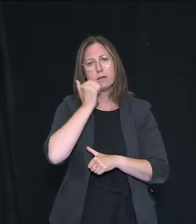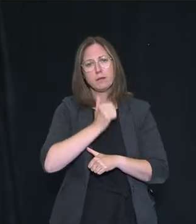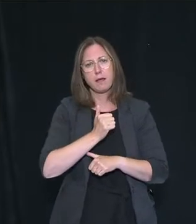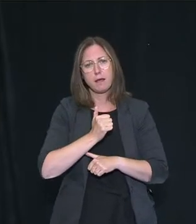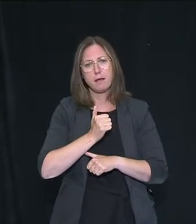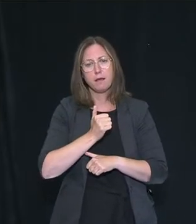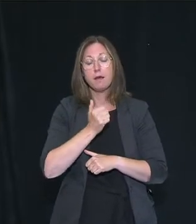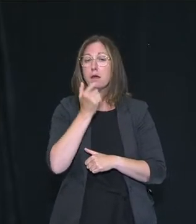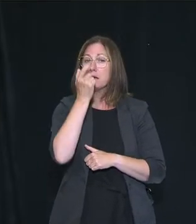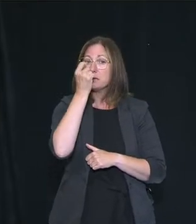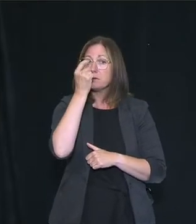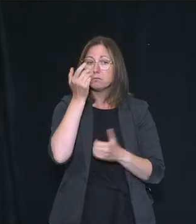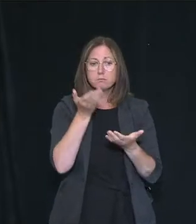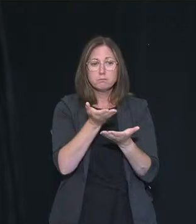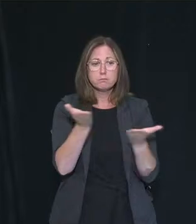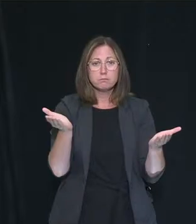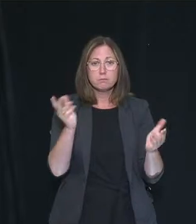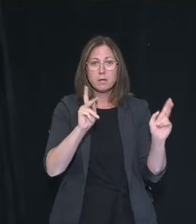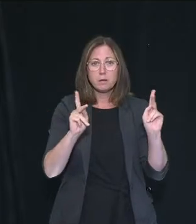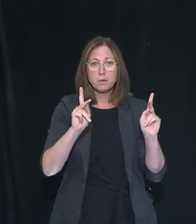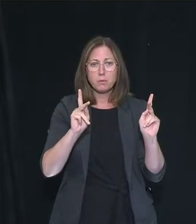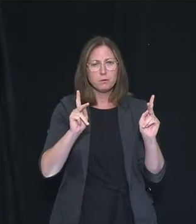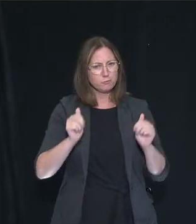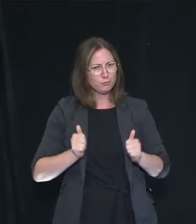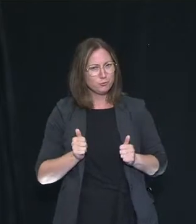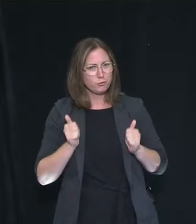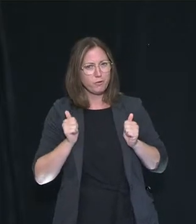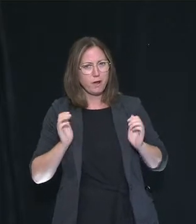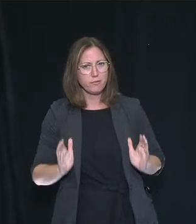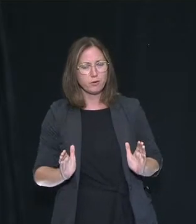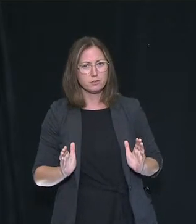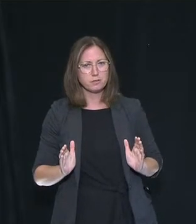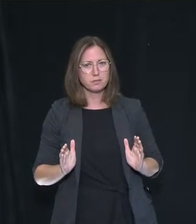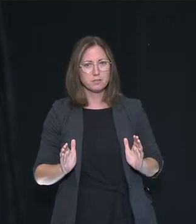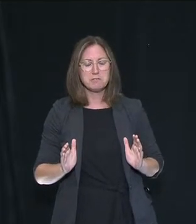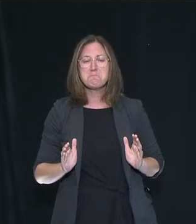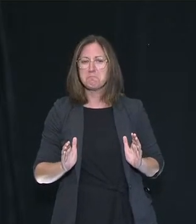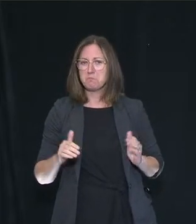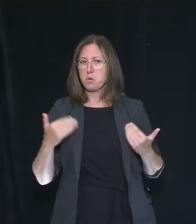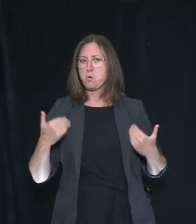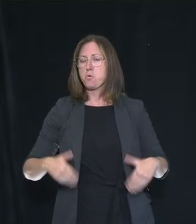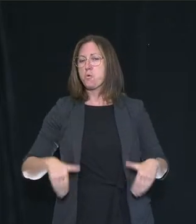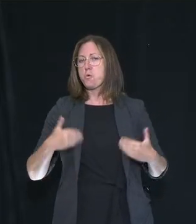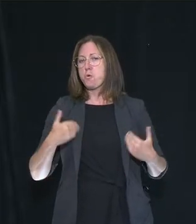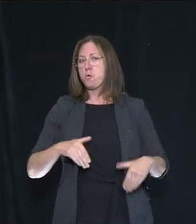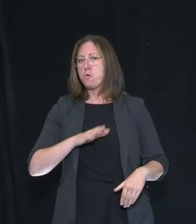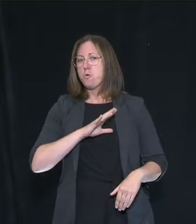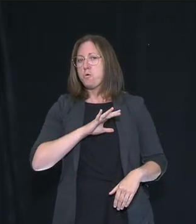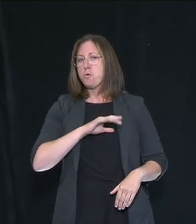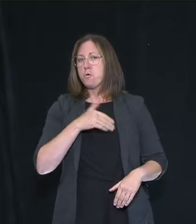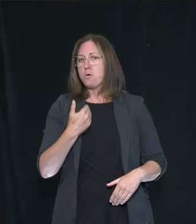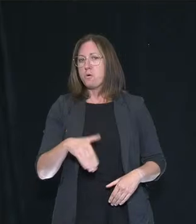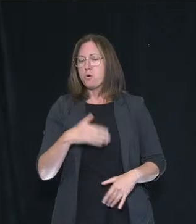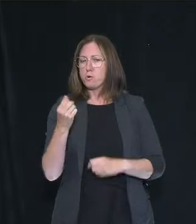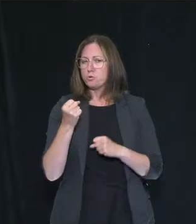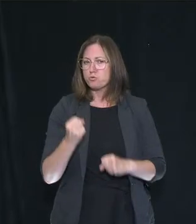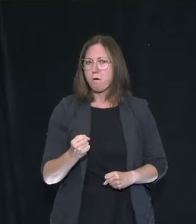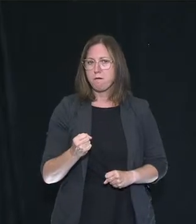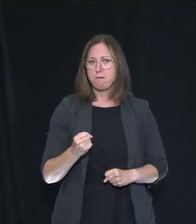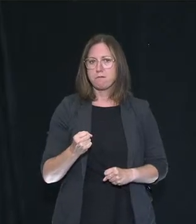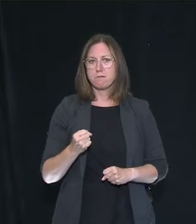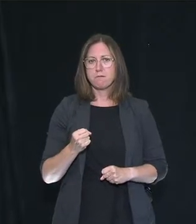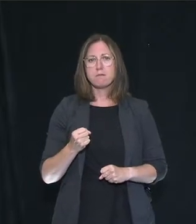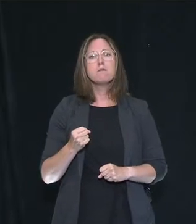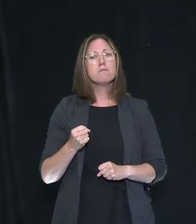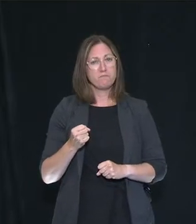these people, these survivors, they defy definition. They are parents